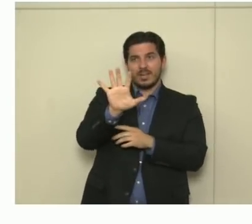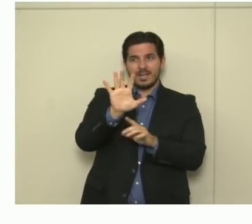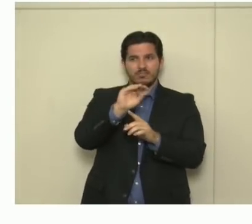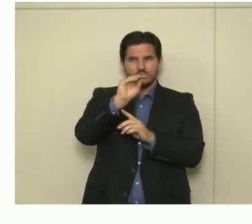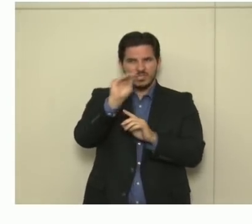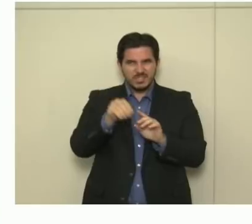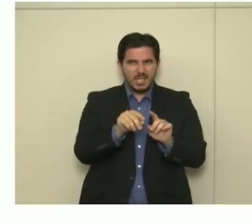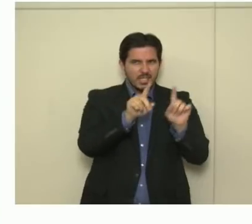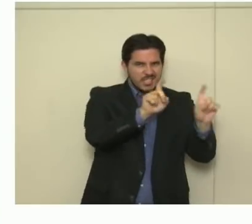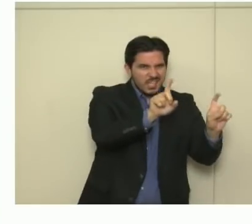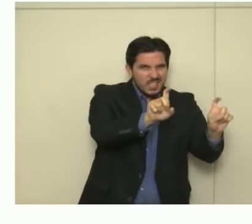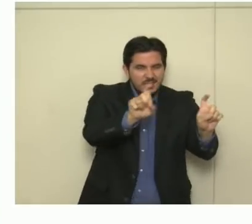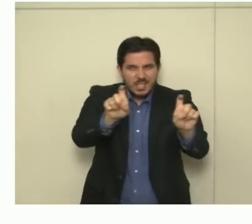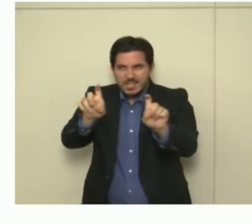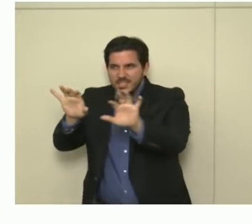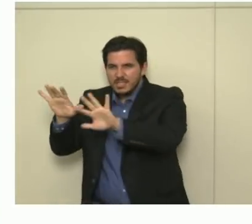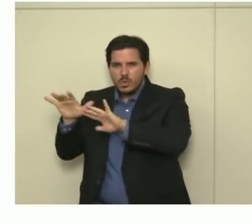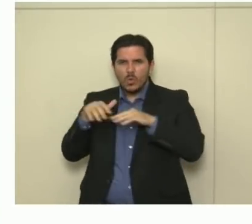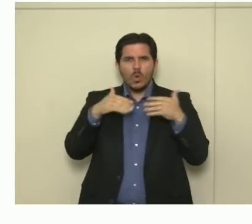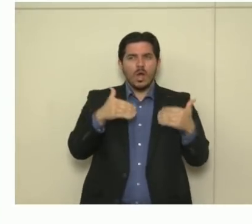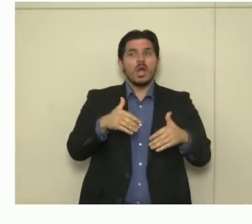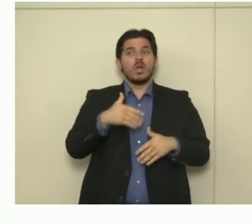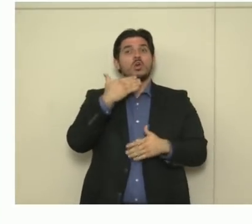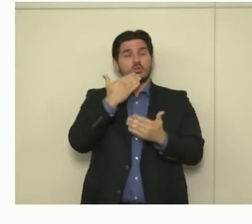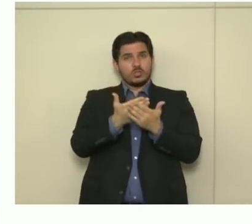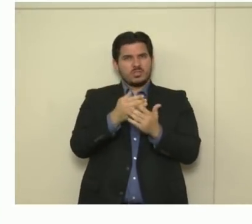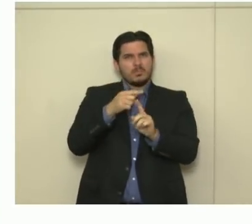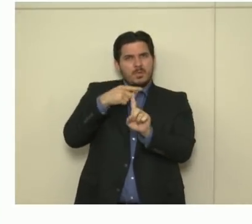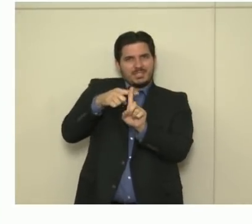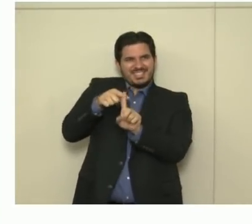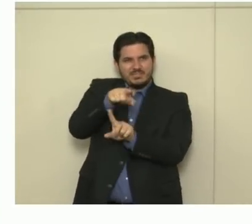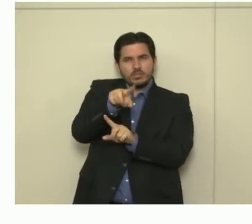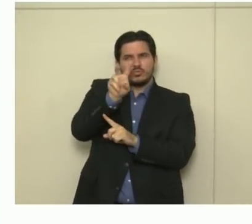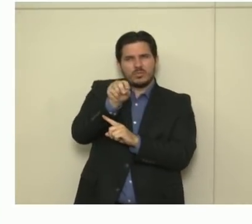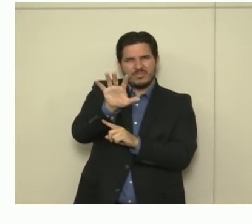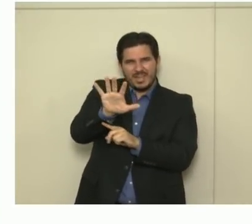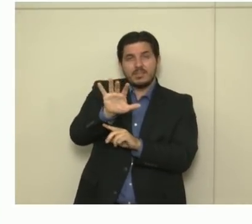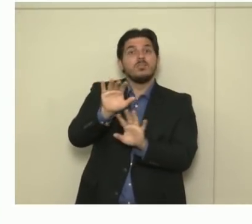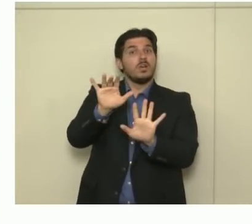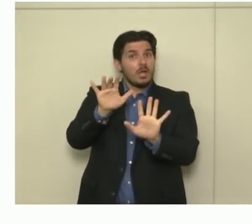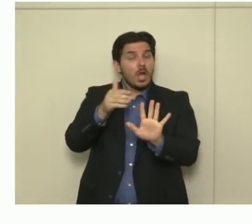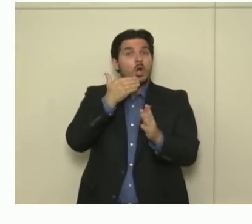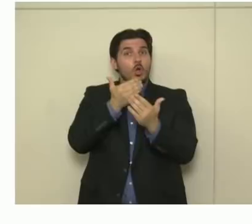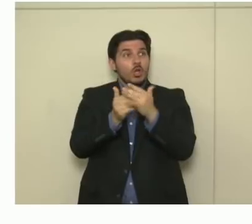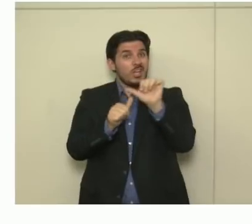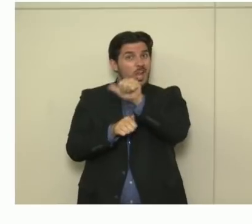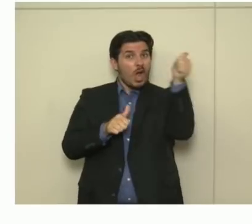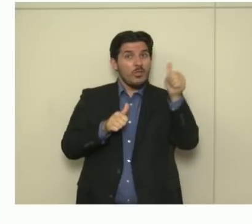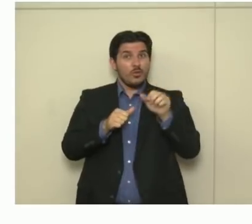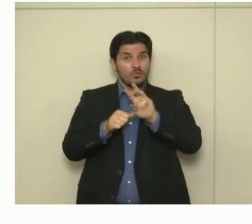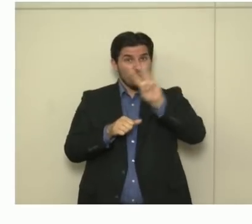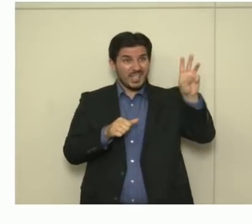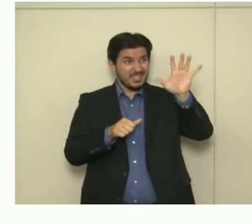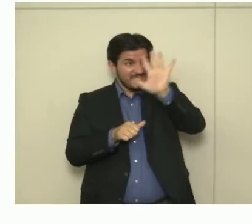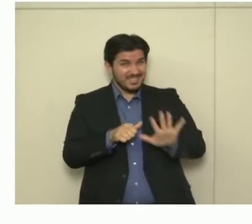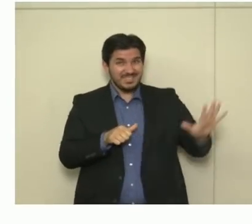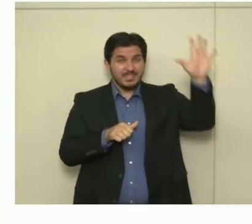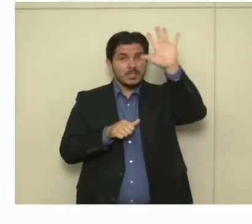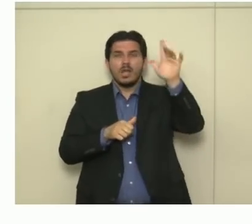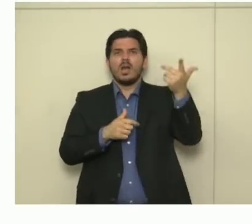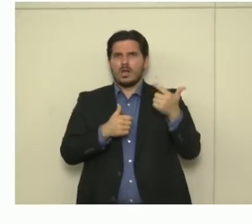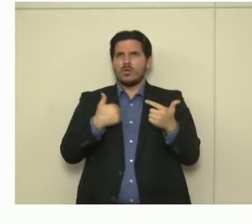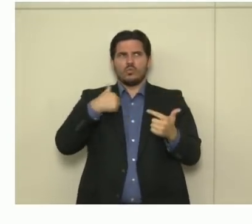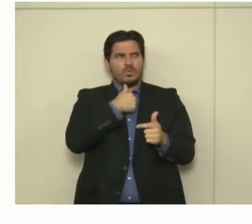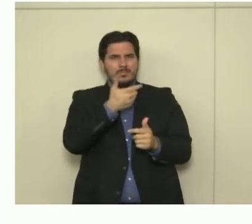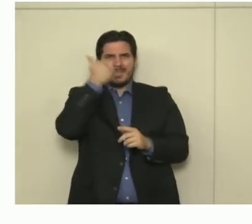West, no other state west of the Mississippi is as low as we are, and low is good on this measure. But you have